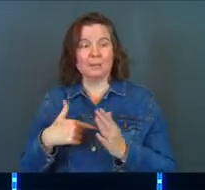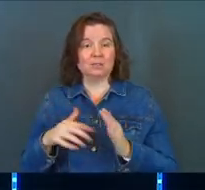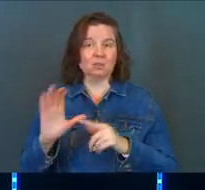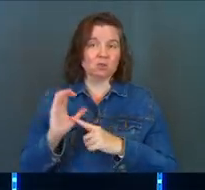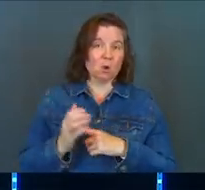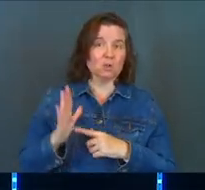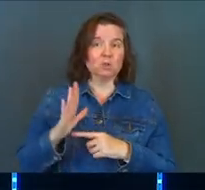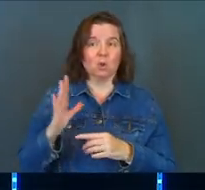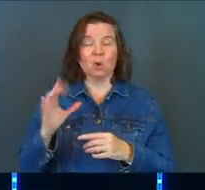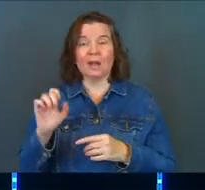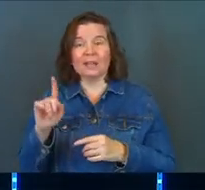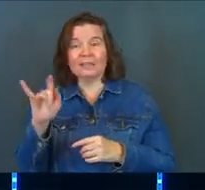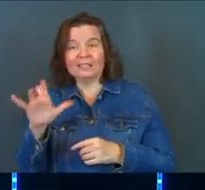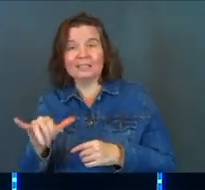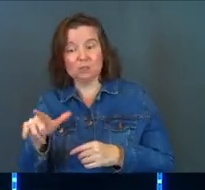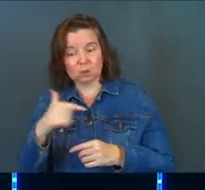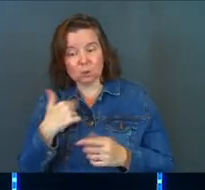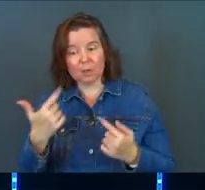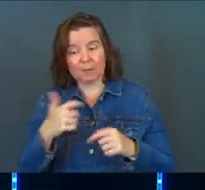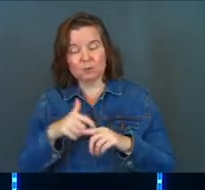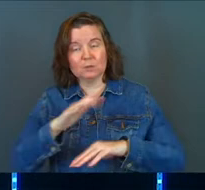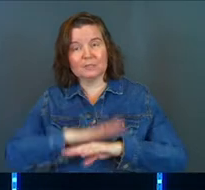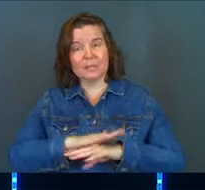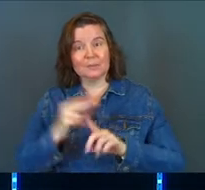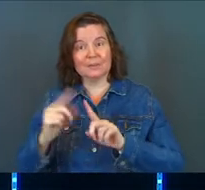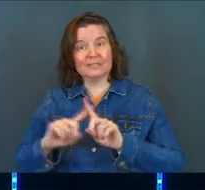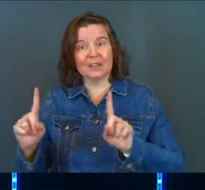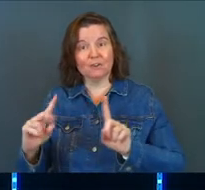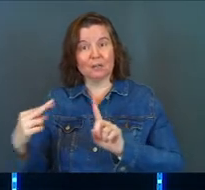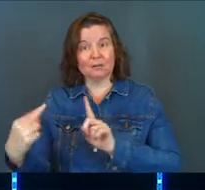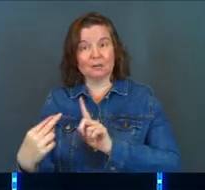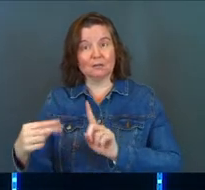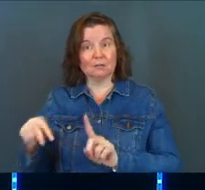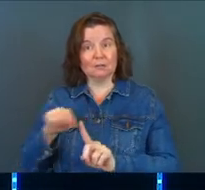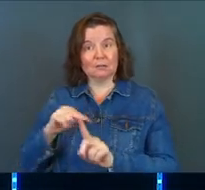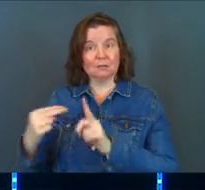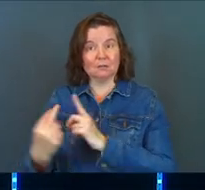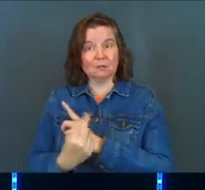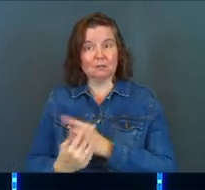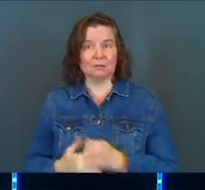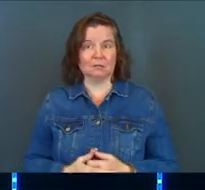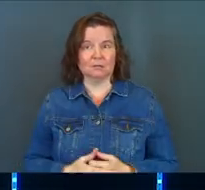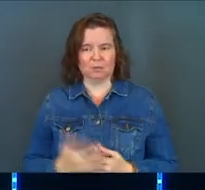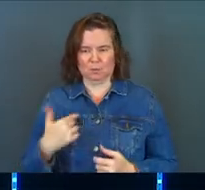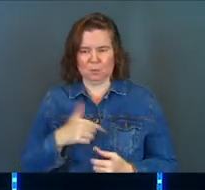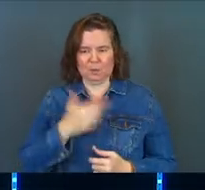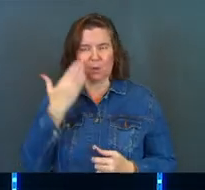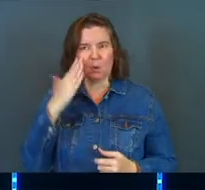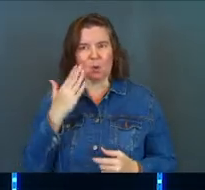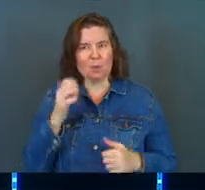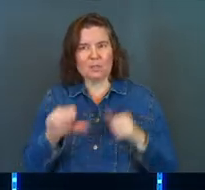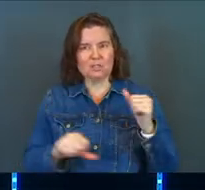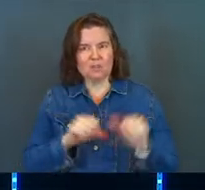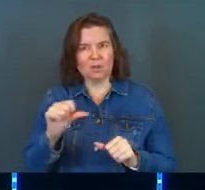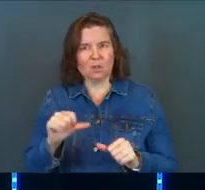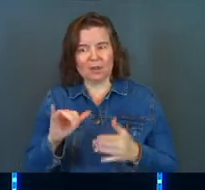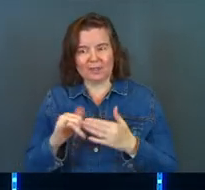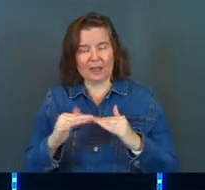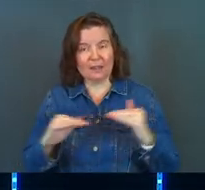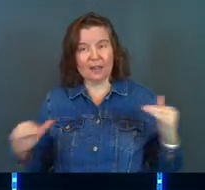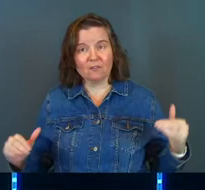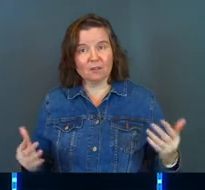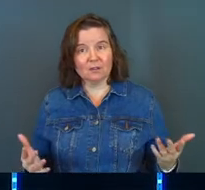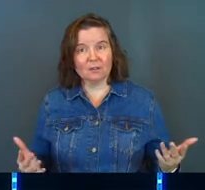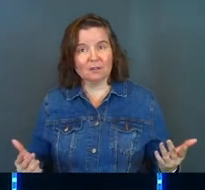your culture and your ethnicity, it's like you come to the table different. Like we don't know each other at that